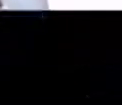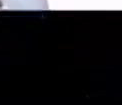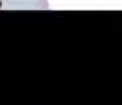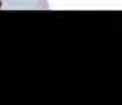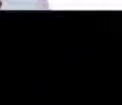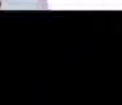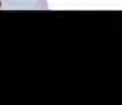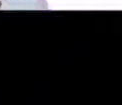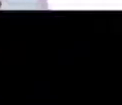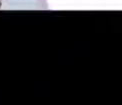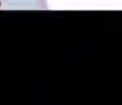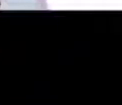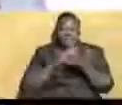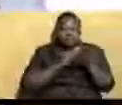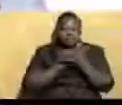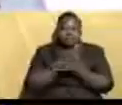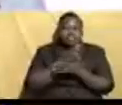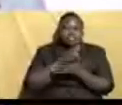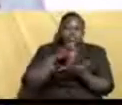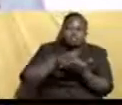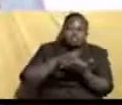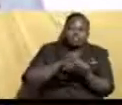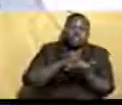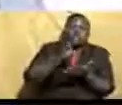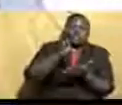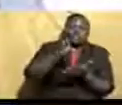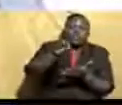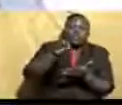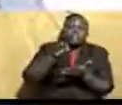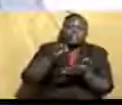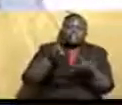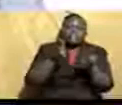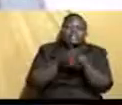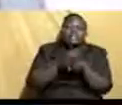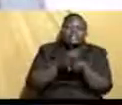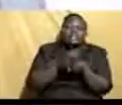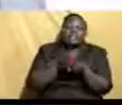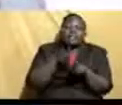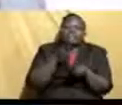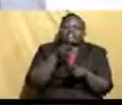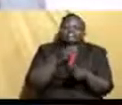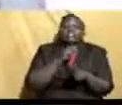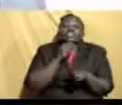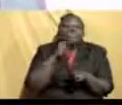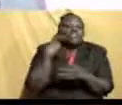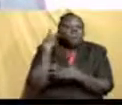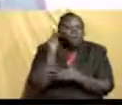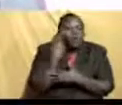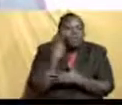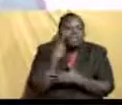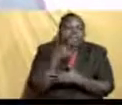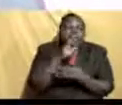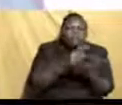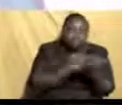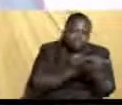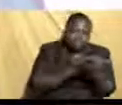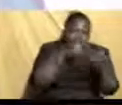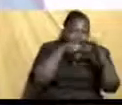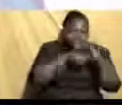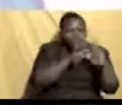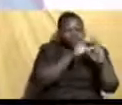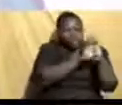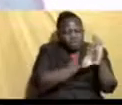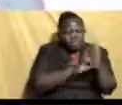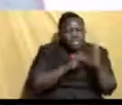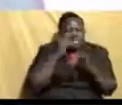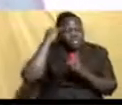the other express provisions in order to pick out an implied provision. And that is not the only implied provision in the Constitution. The issue